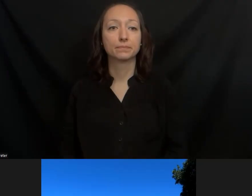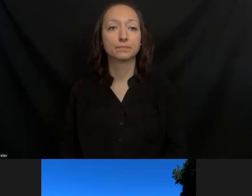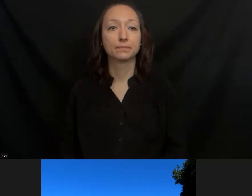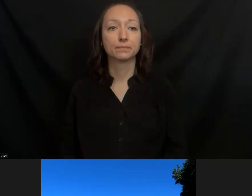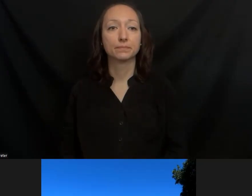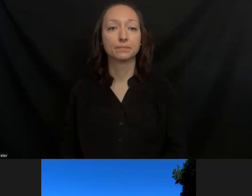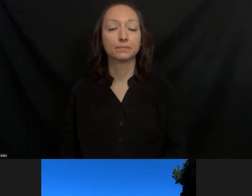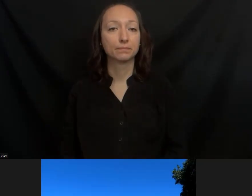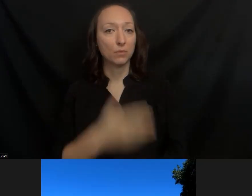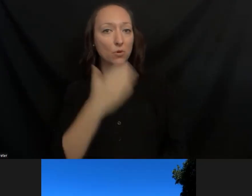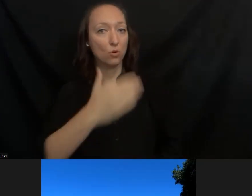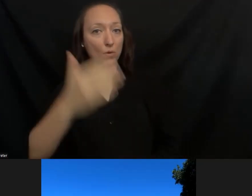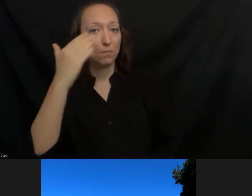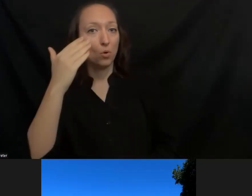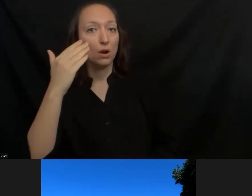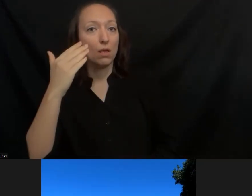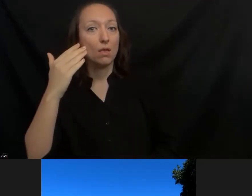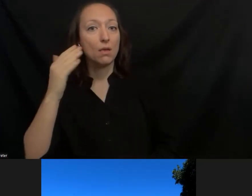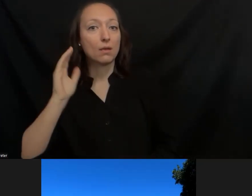Morning, Chair, members of the board.